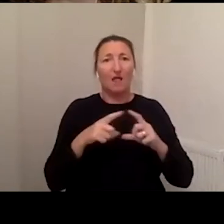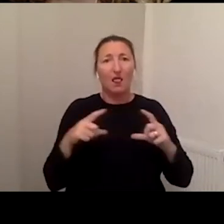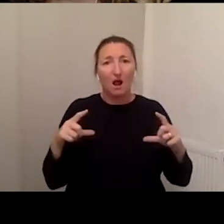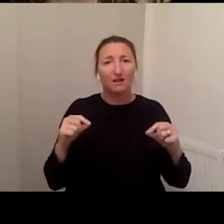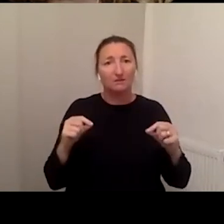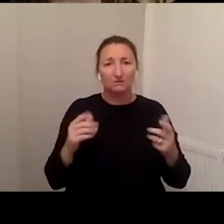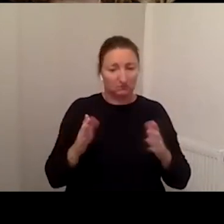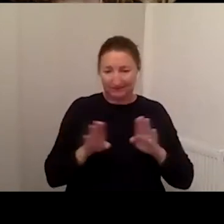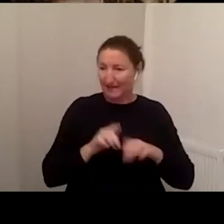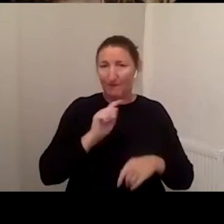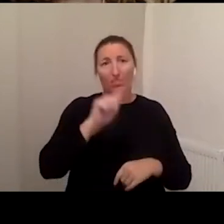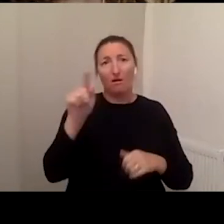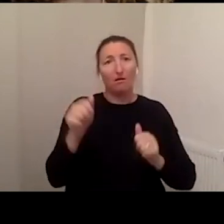others.